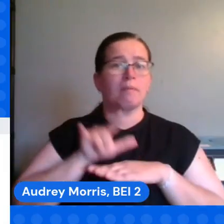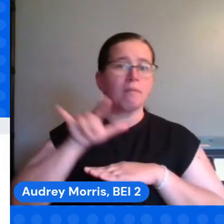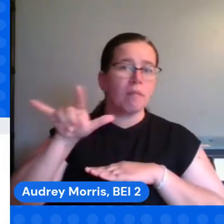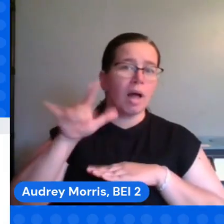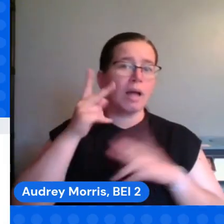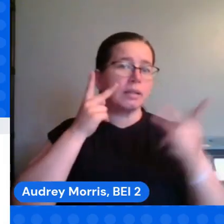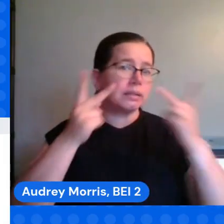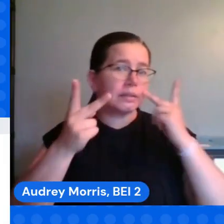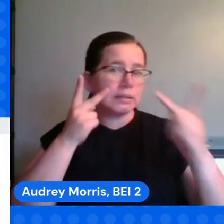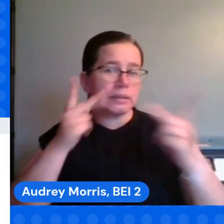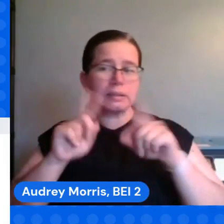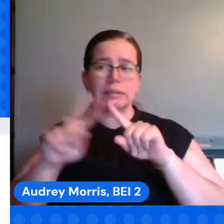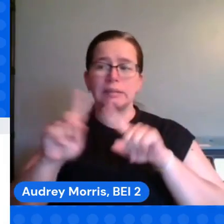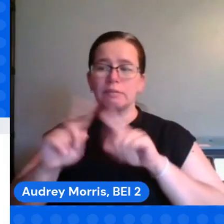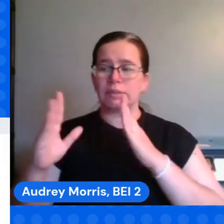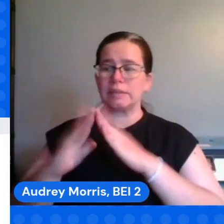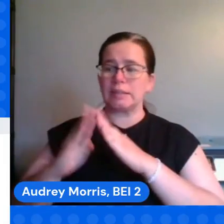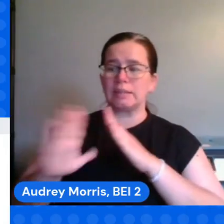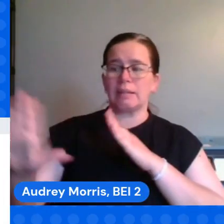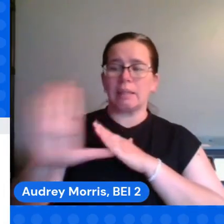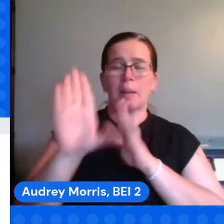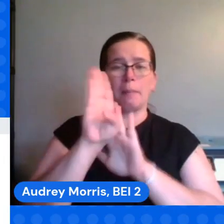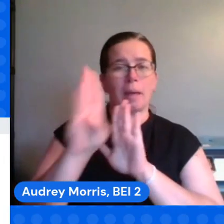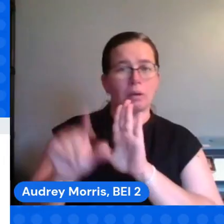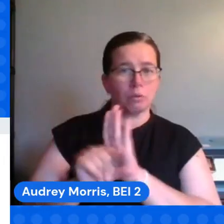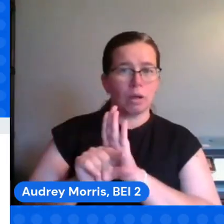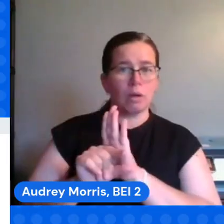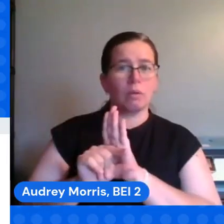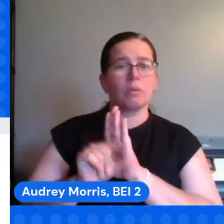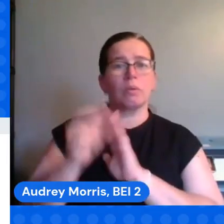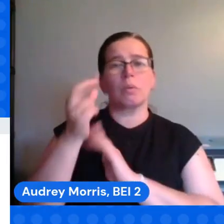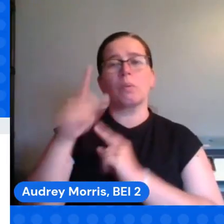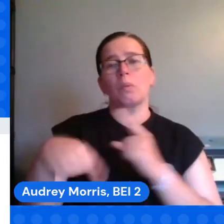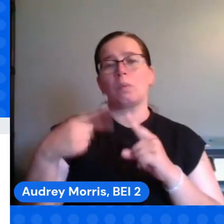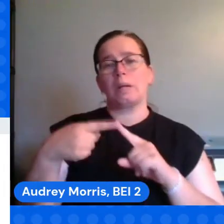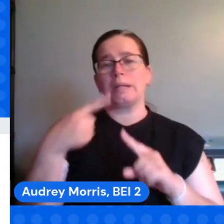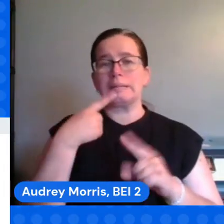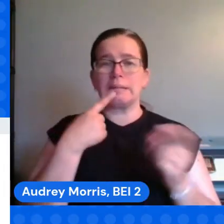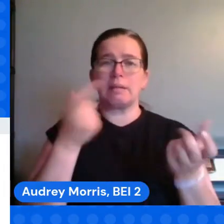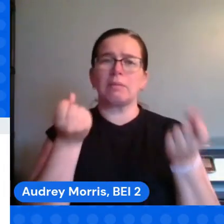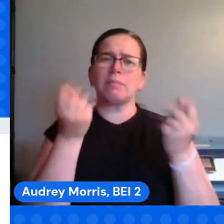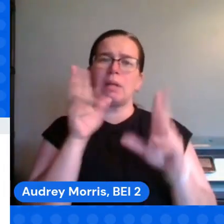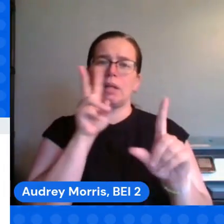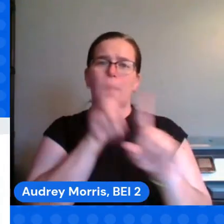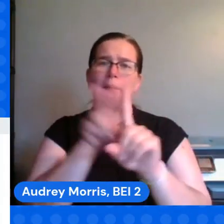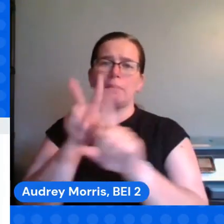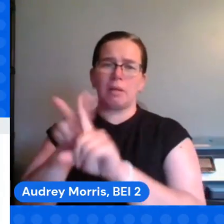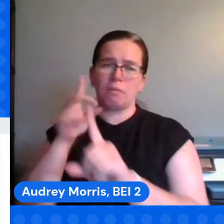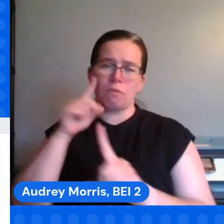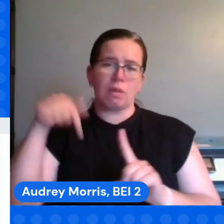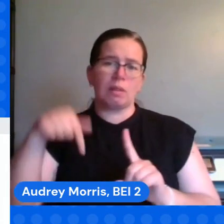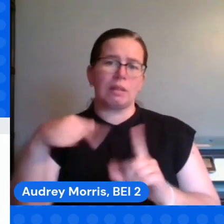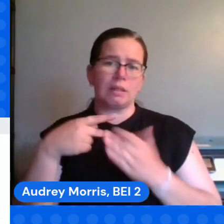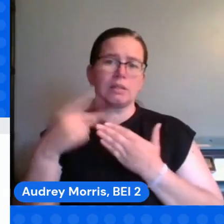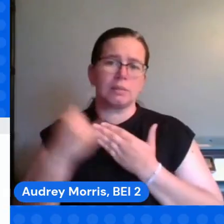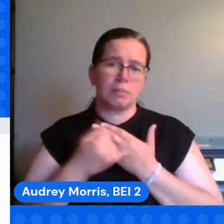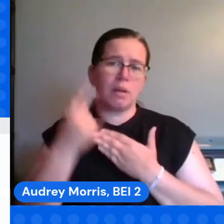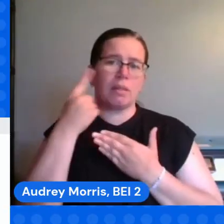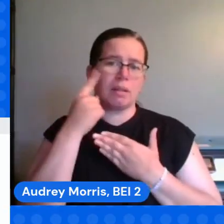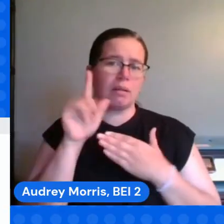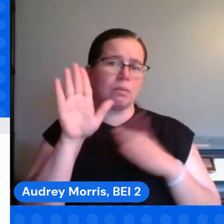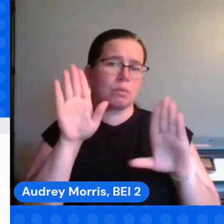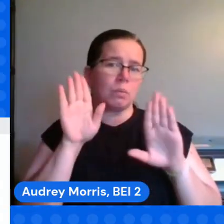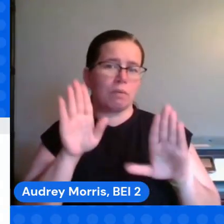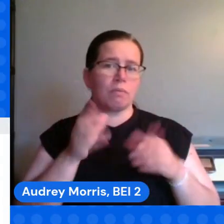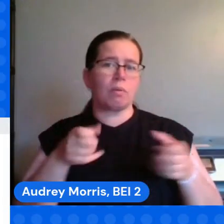and their backgrounds. And so that's when I say that there's like multiple applications to this. I think that's a great